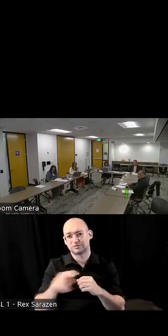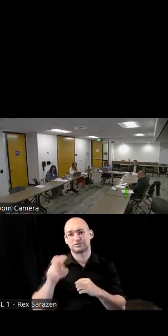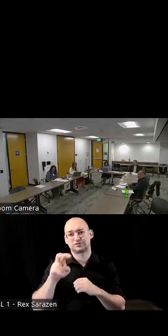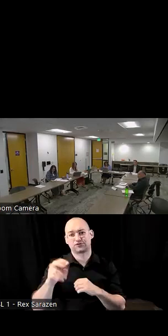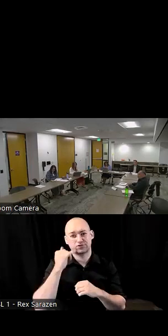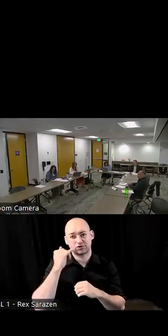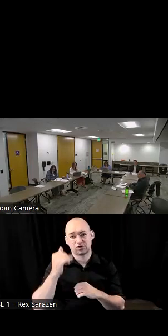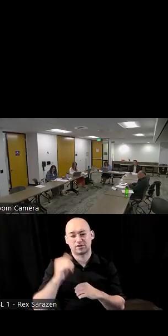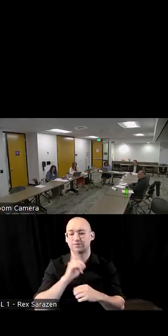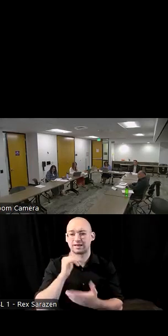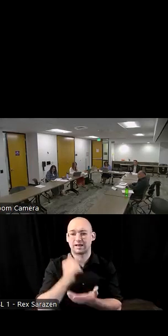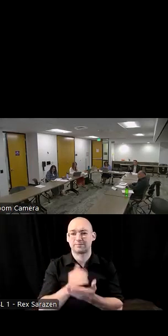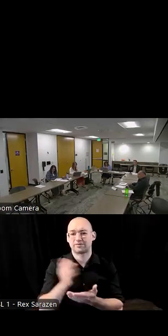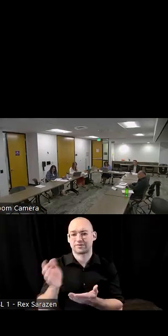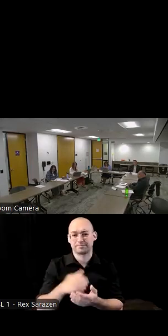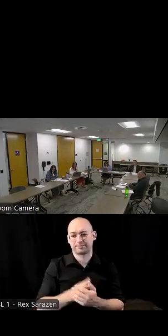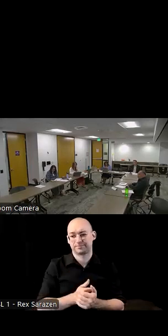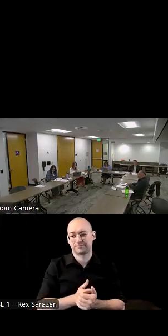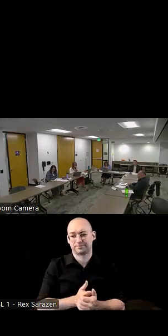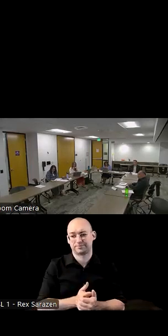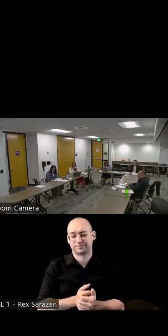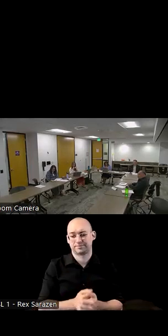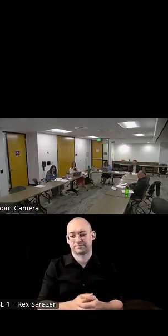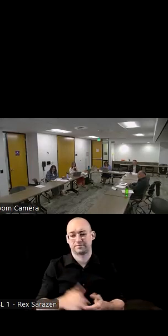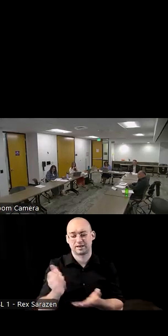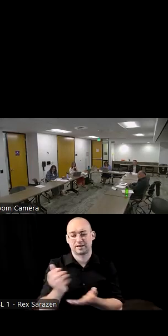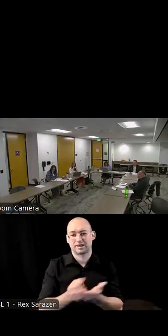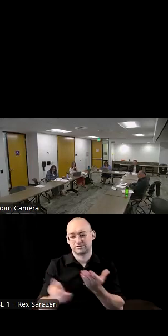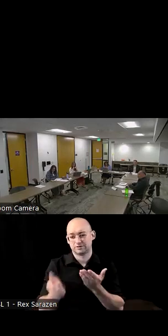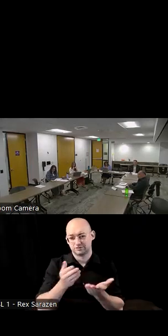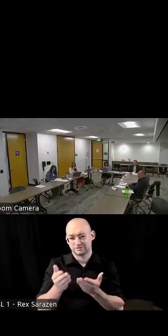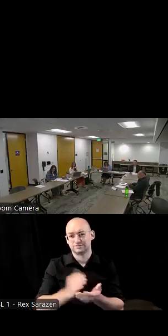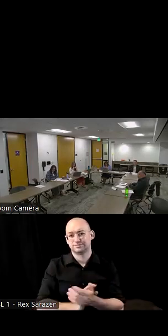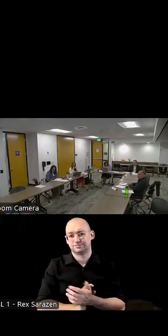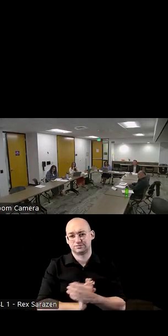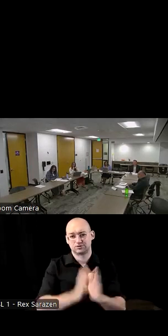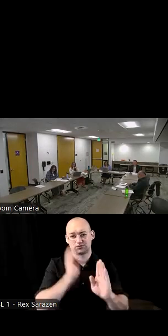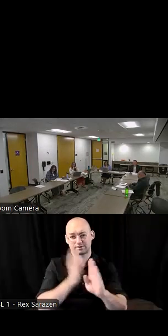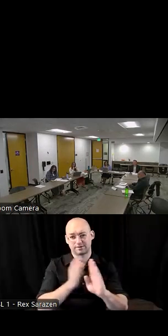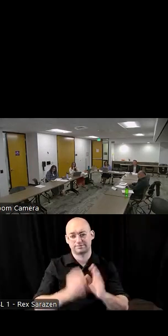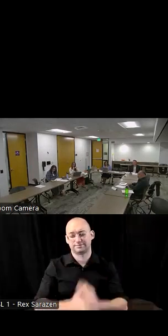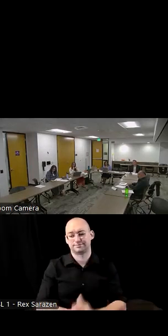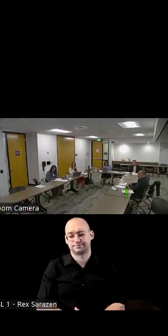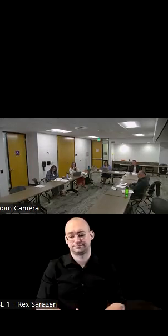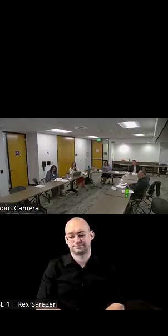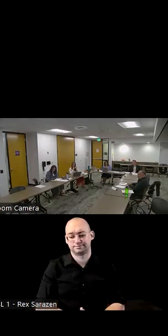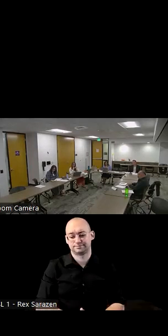helping them in that respect. And then, of course, they'd be receiving the services directly. Next slide.